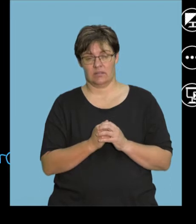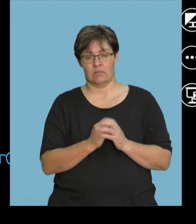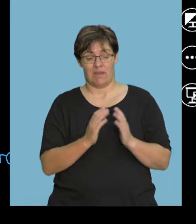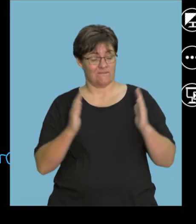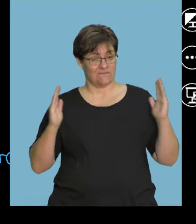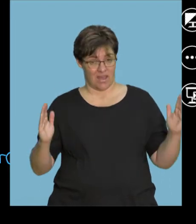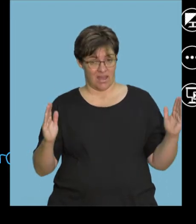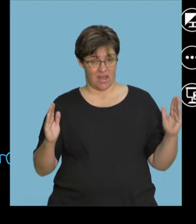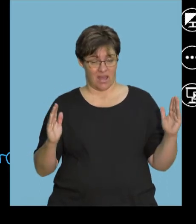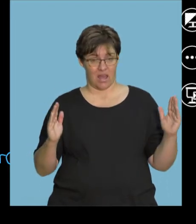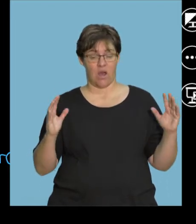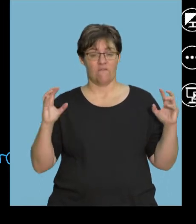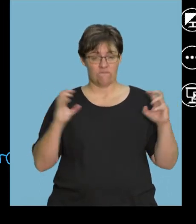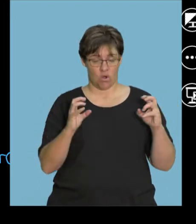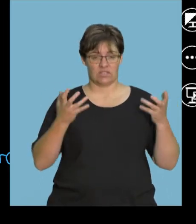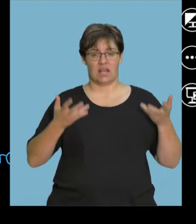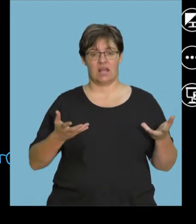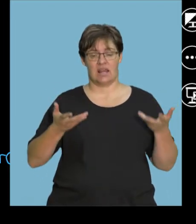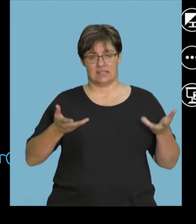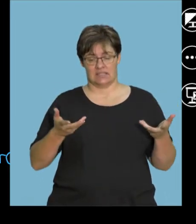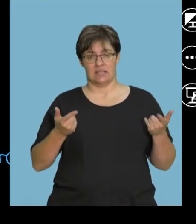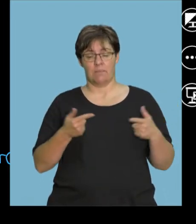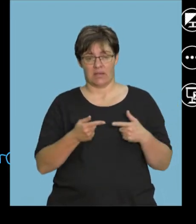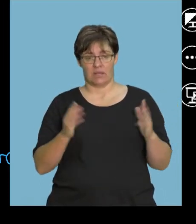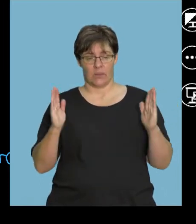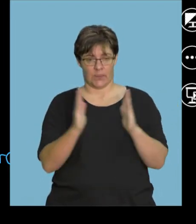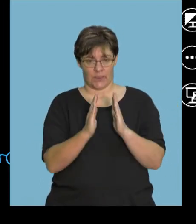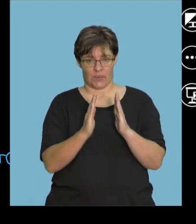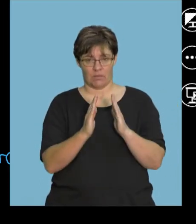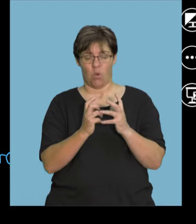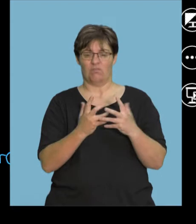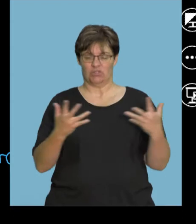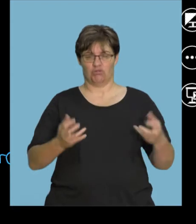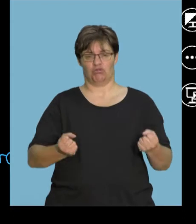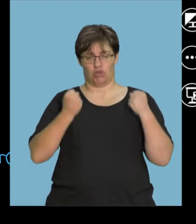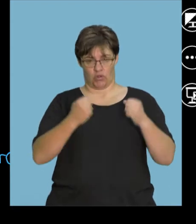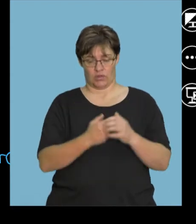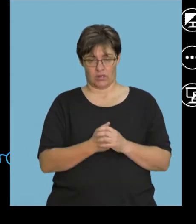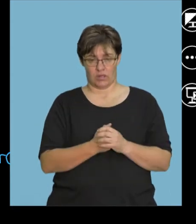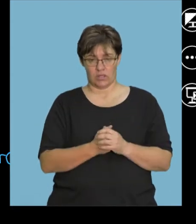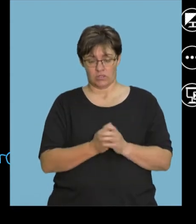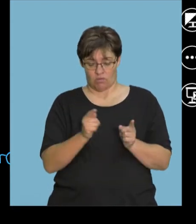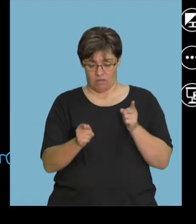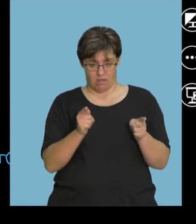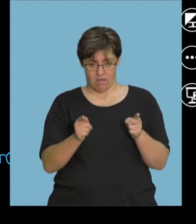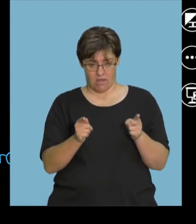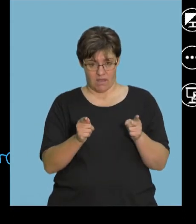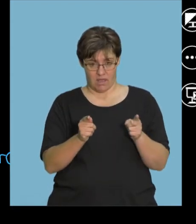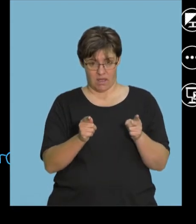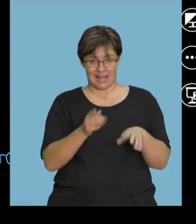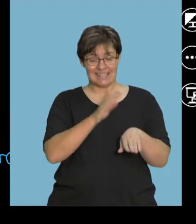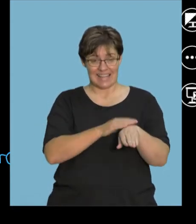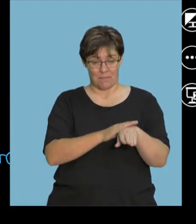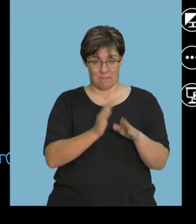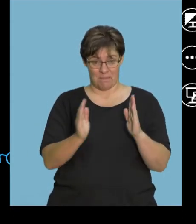a greater distance, lesser force. At a smaller distance, greater force. So distance between the magnet